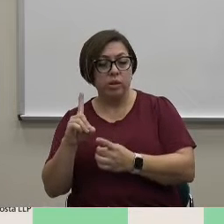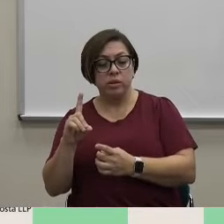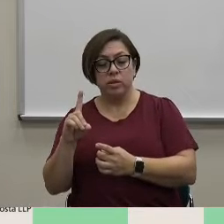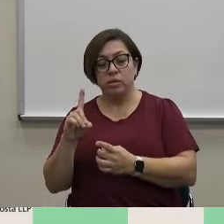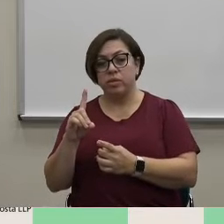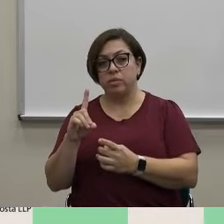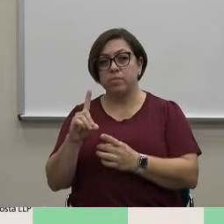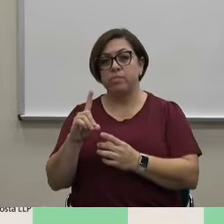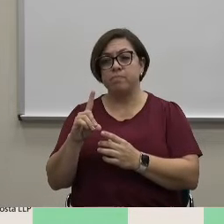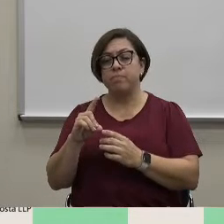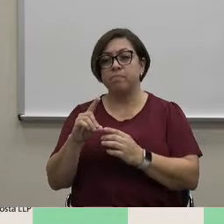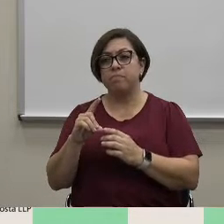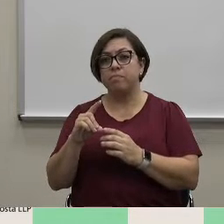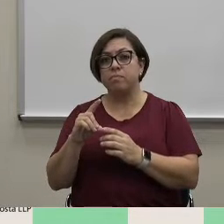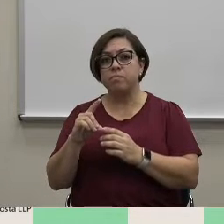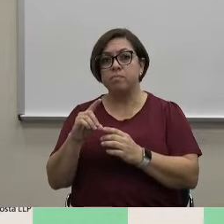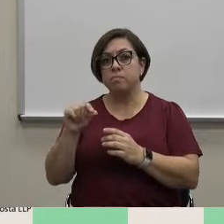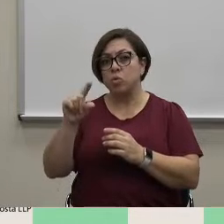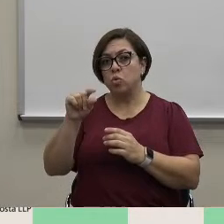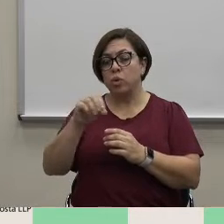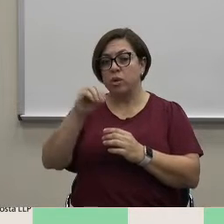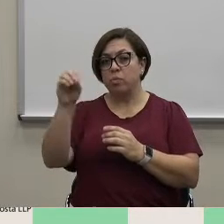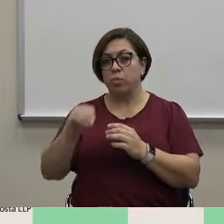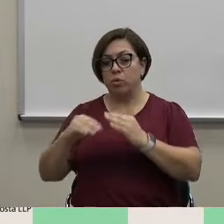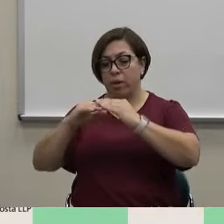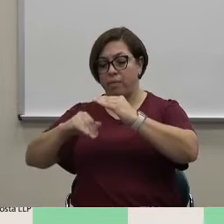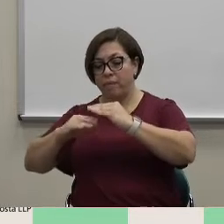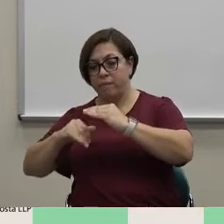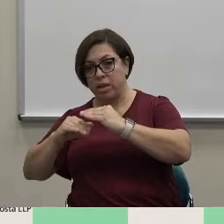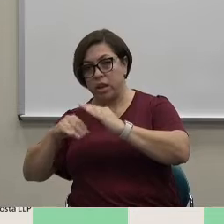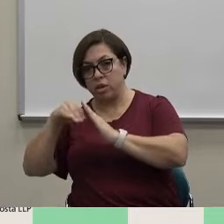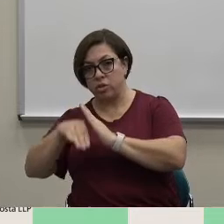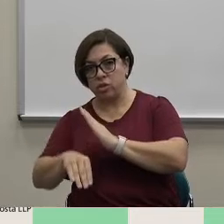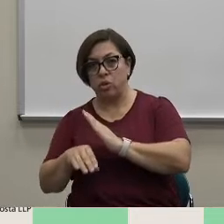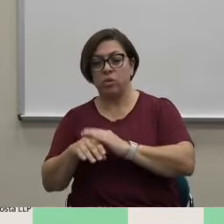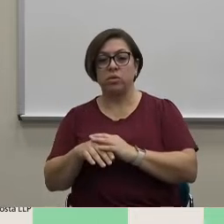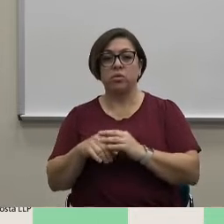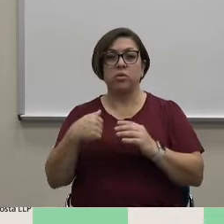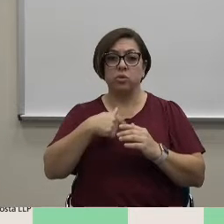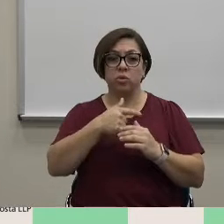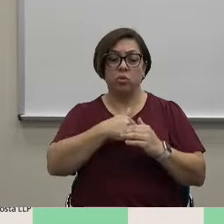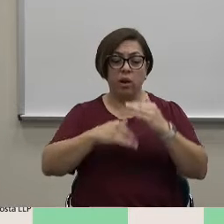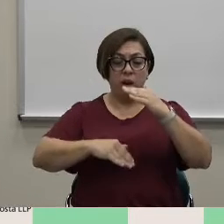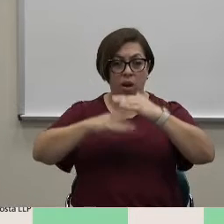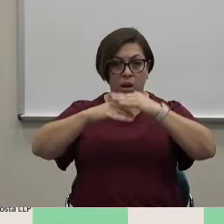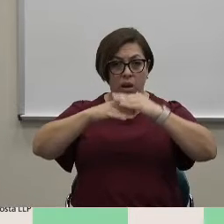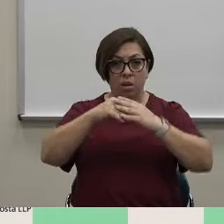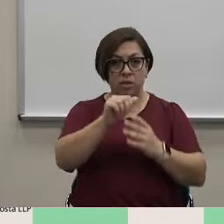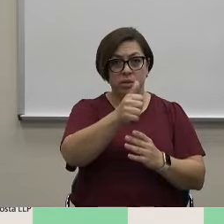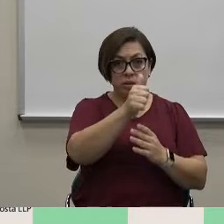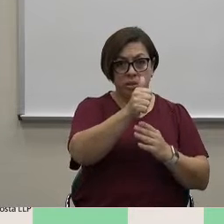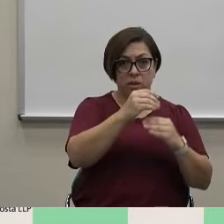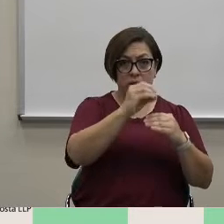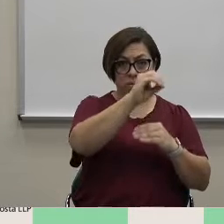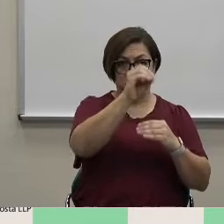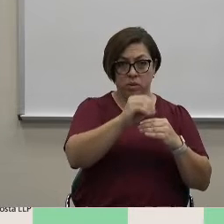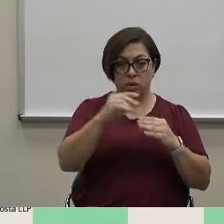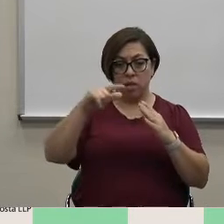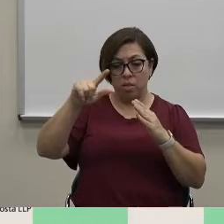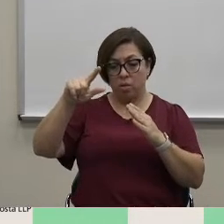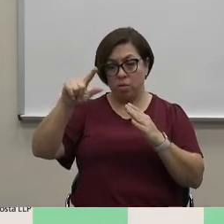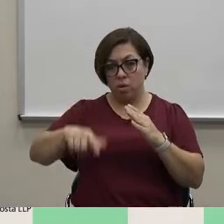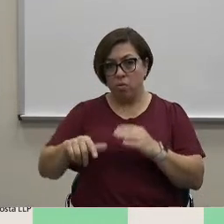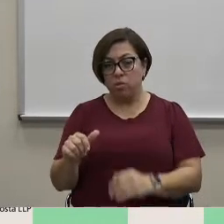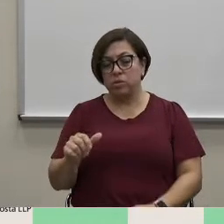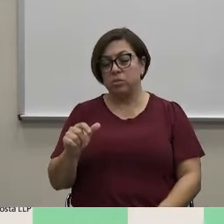20%. So our higher deviation on the upper end is 10%. And then the lower is -20. If we take the